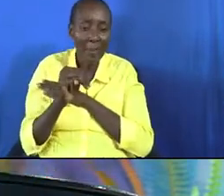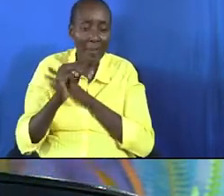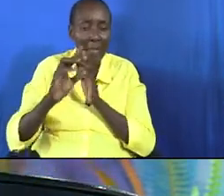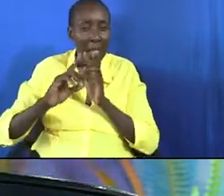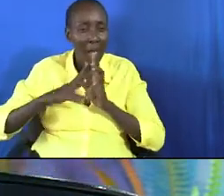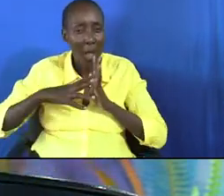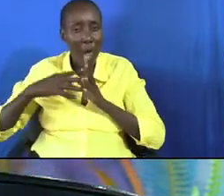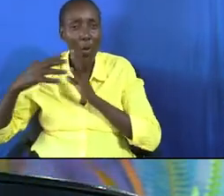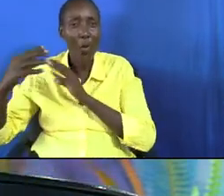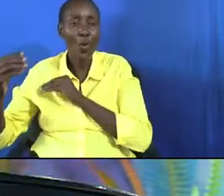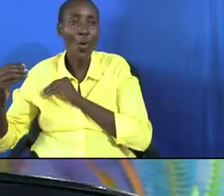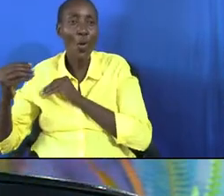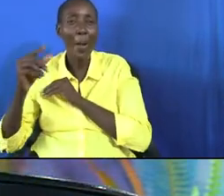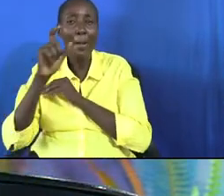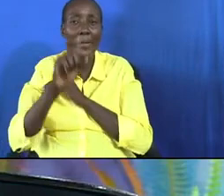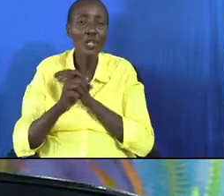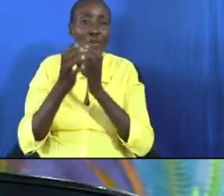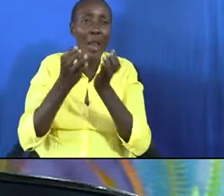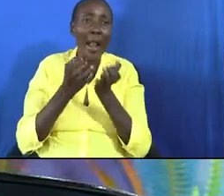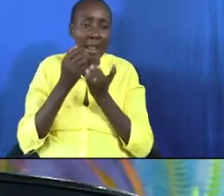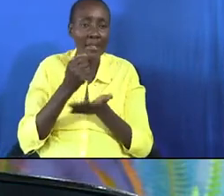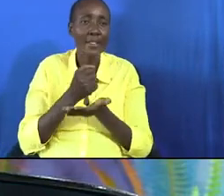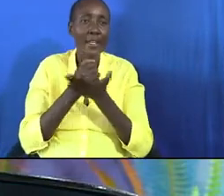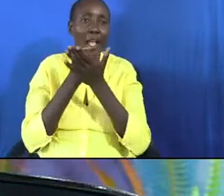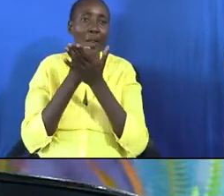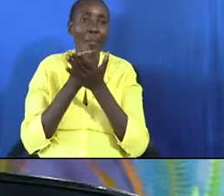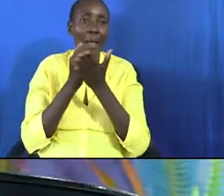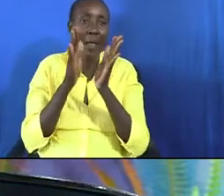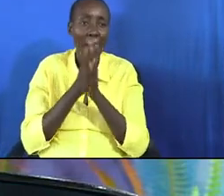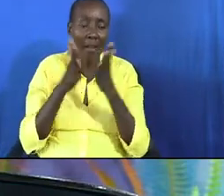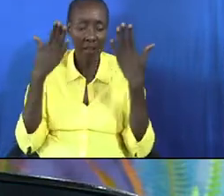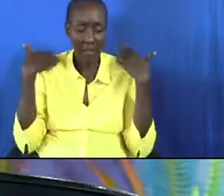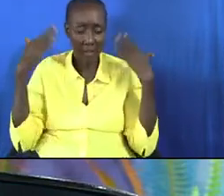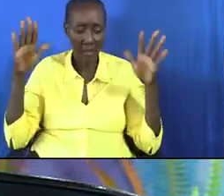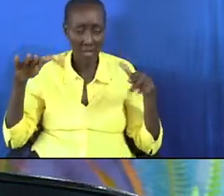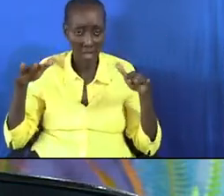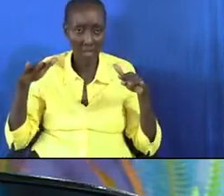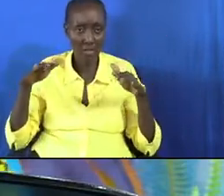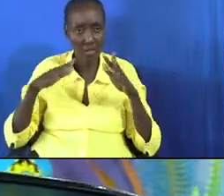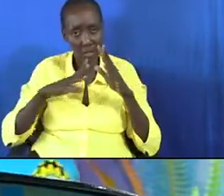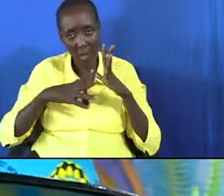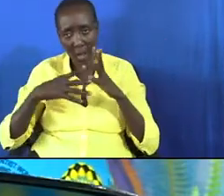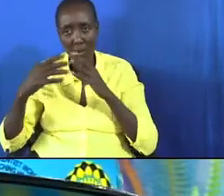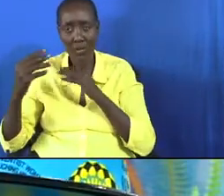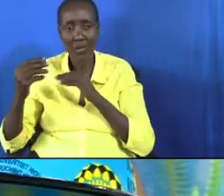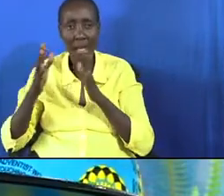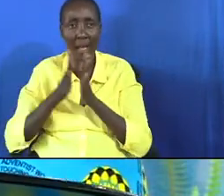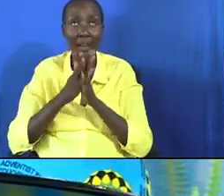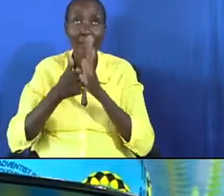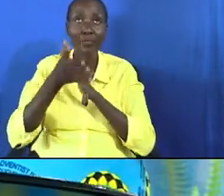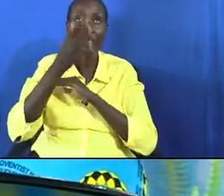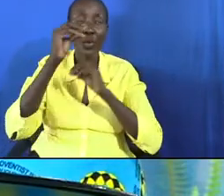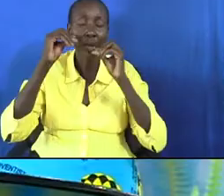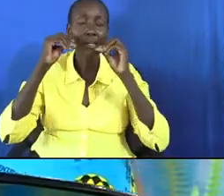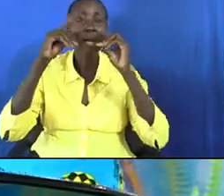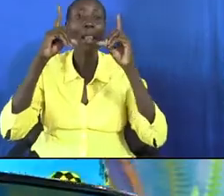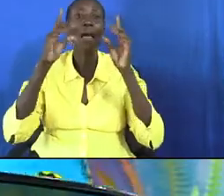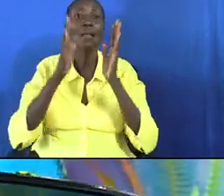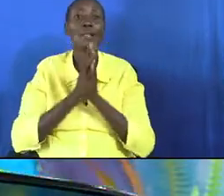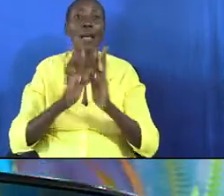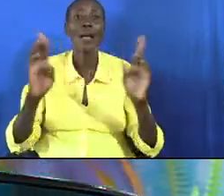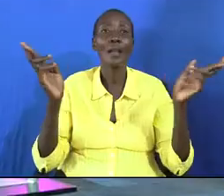run, so and so needs help from you. And the angels are dispatched. And God is alert and